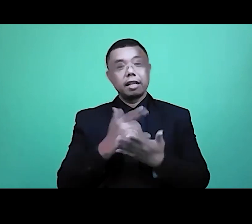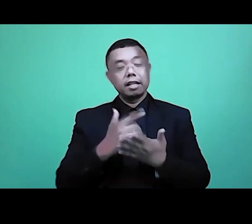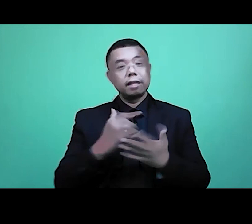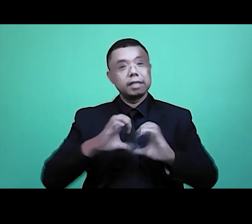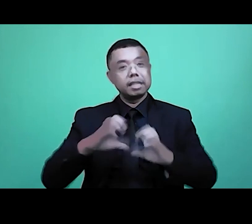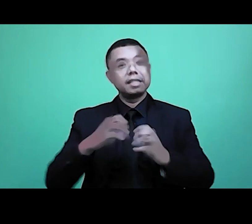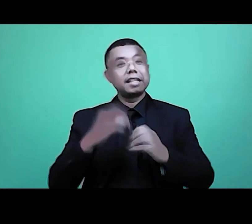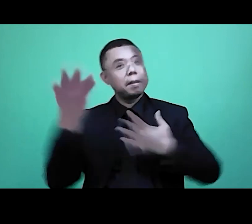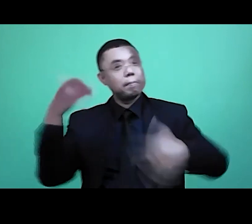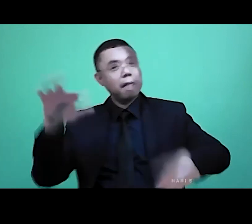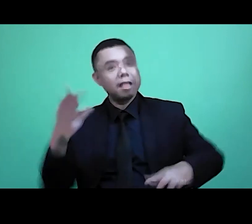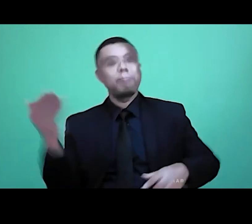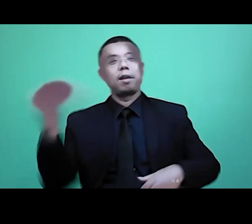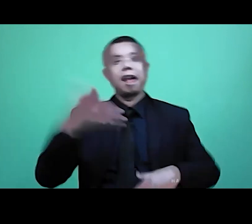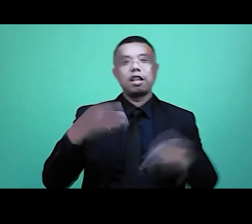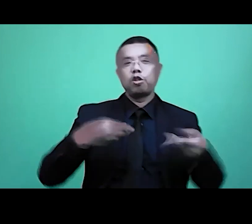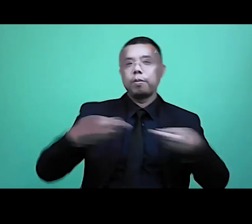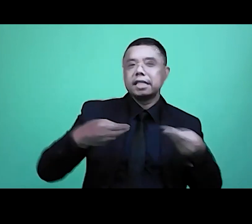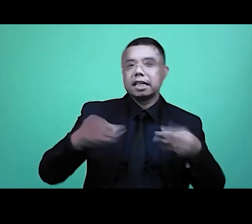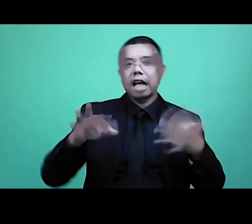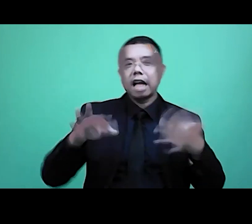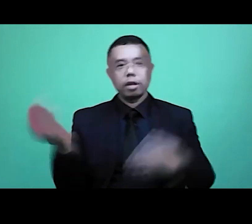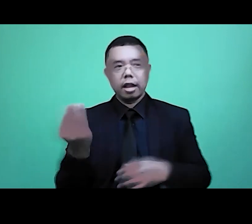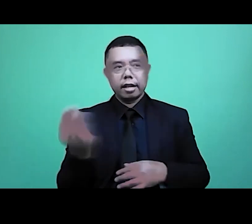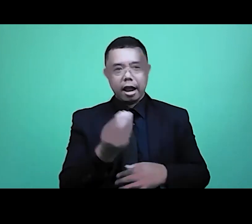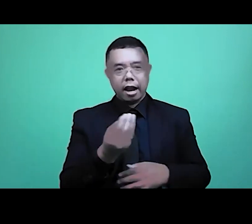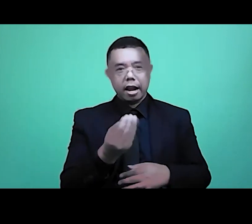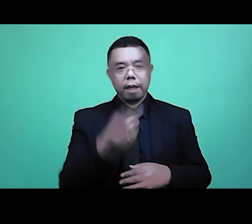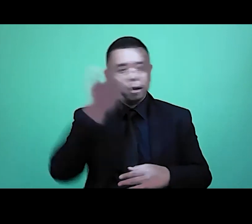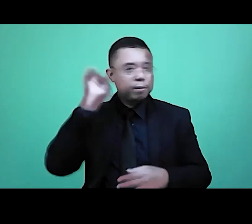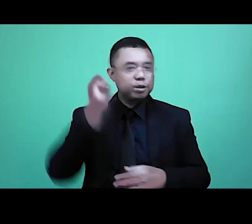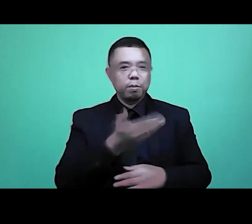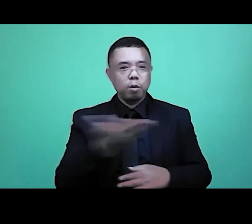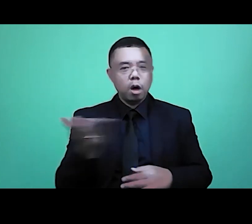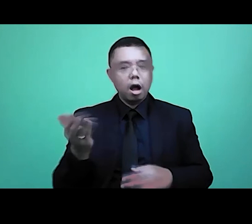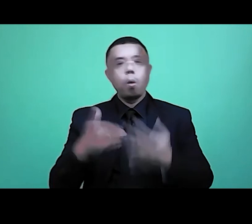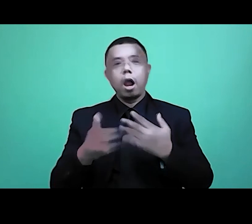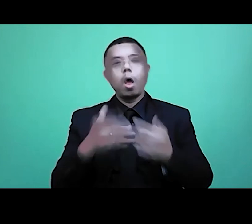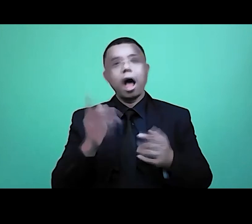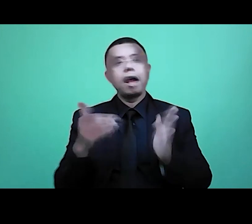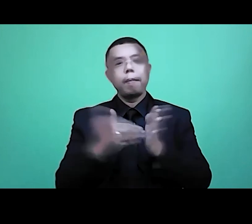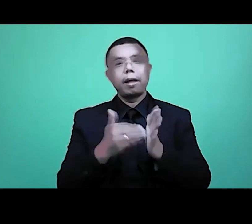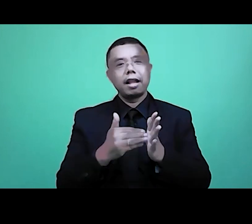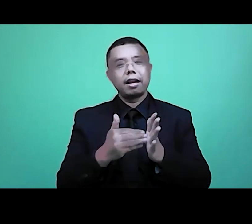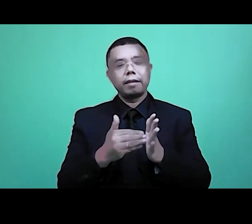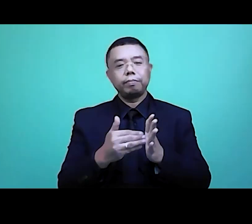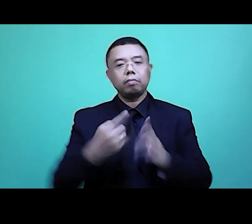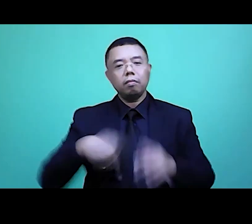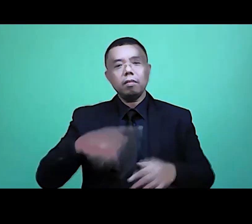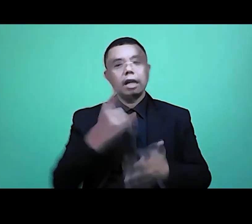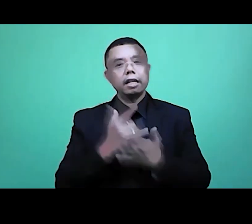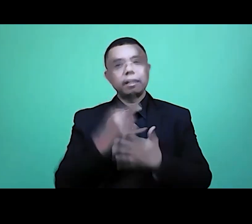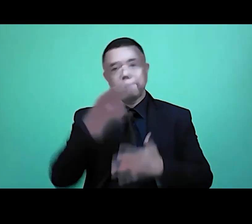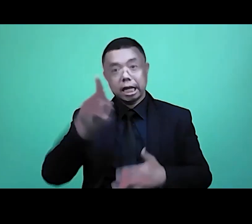Ladies and gentlemen, while there may still be challenges ahead, there's a great deal of cause for optimism in the potential for our countries to recover